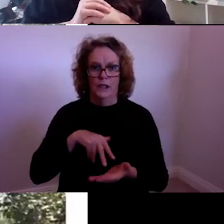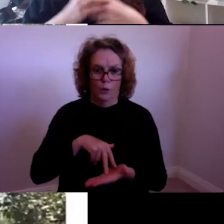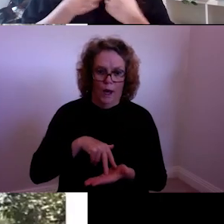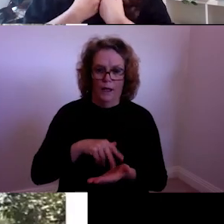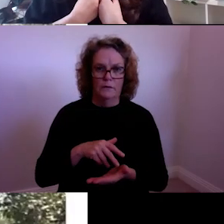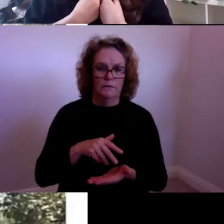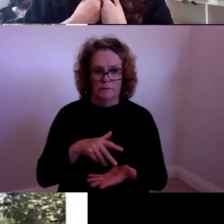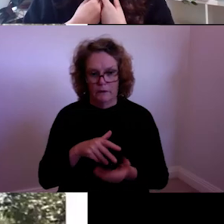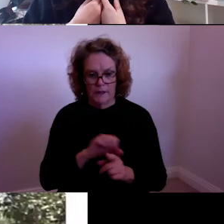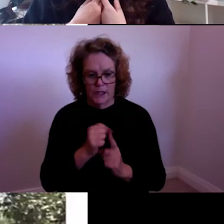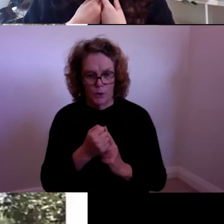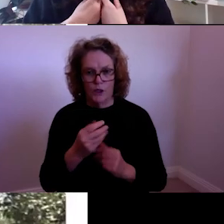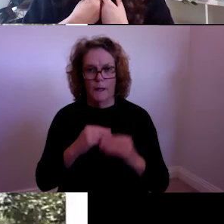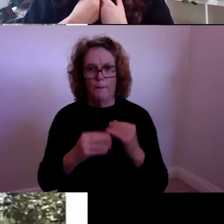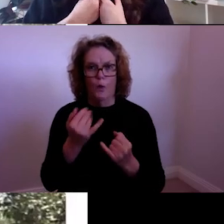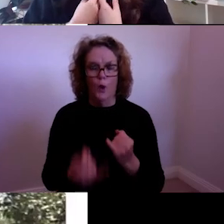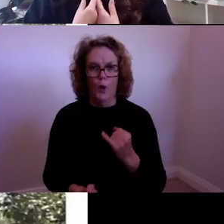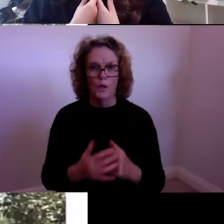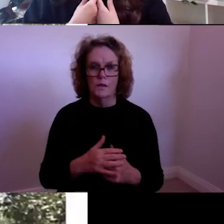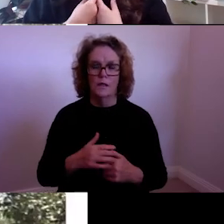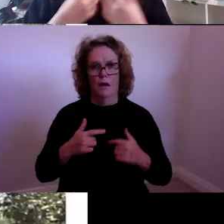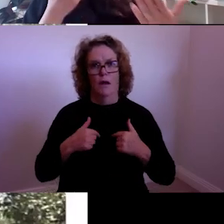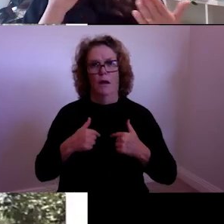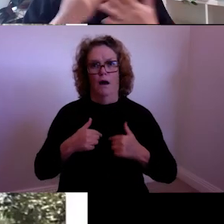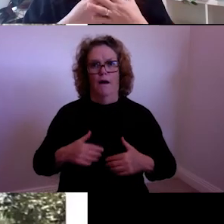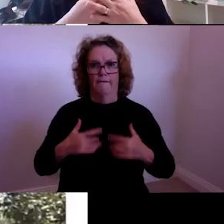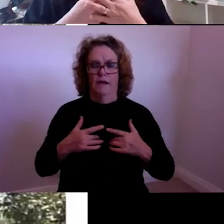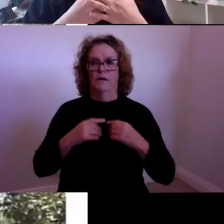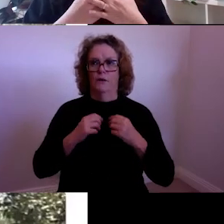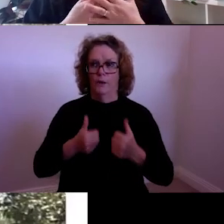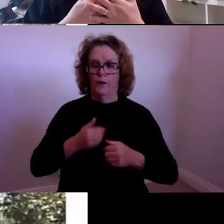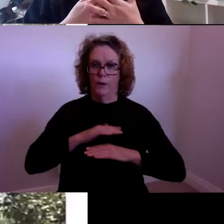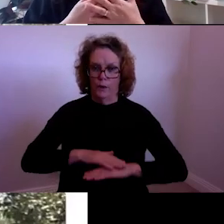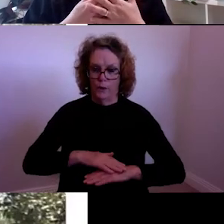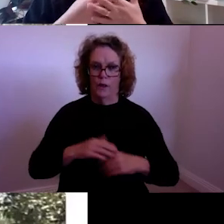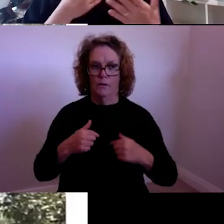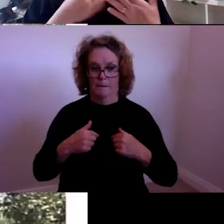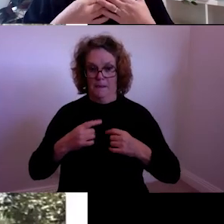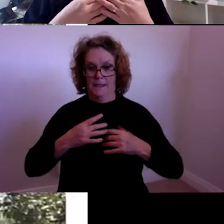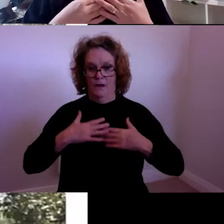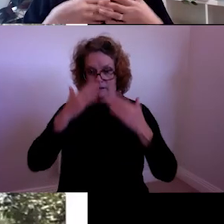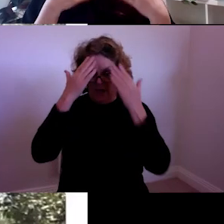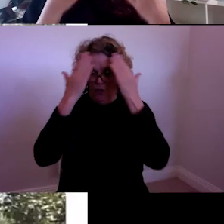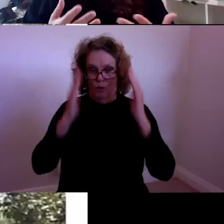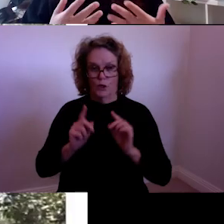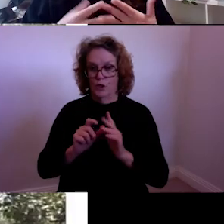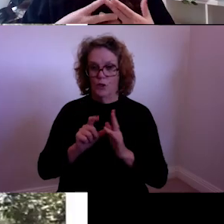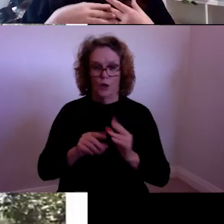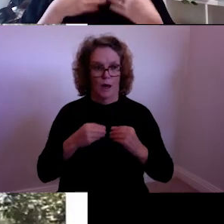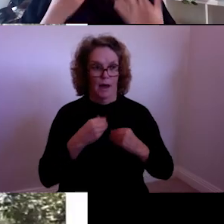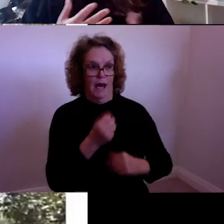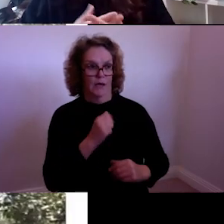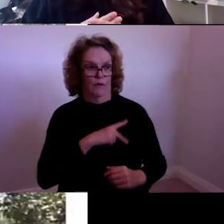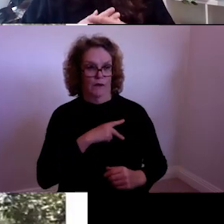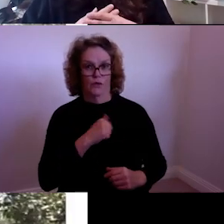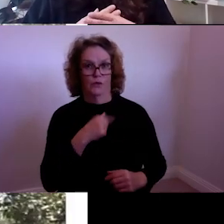It was really reassuring for myself if I didn't know what to do. I had a professional who understood Olivia and her needs that I could